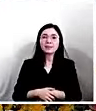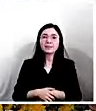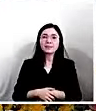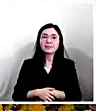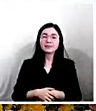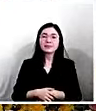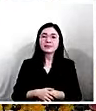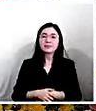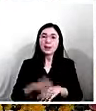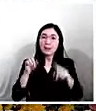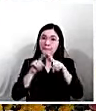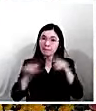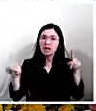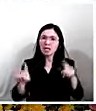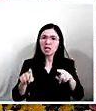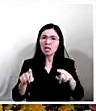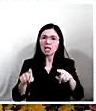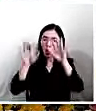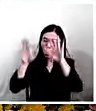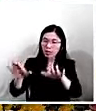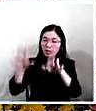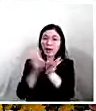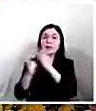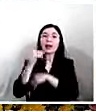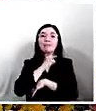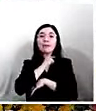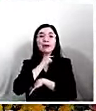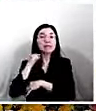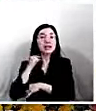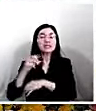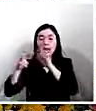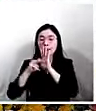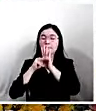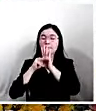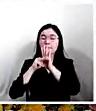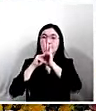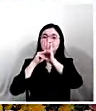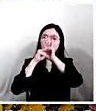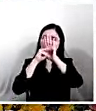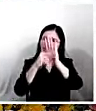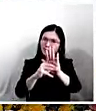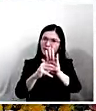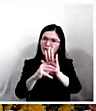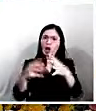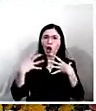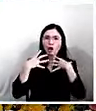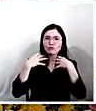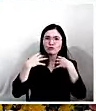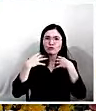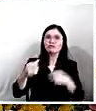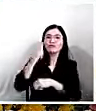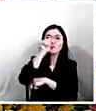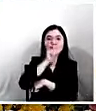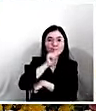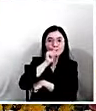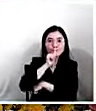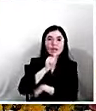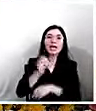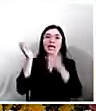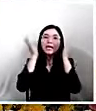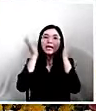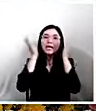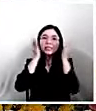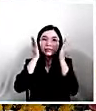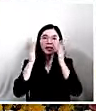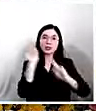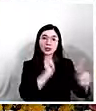was ordained a priest and manifested extraordinary patience in serving the people in